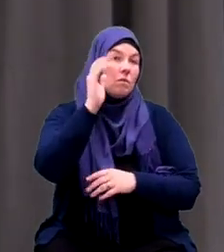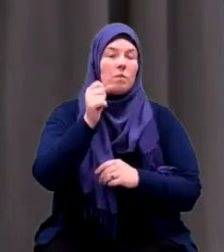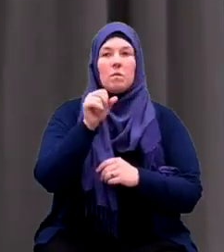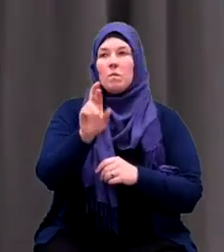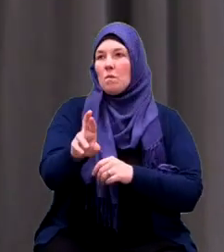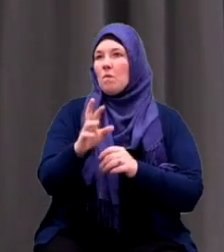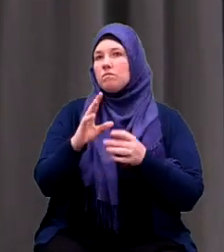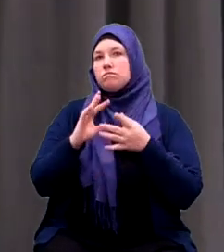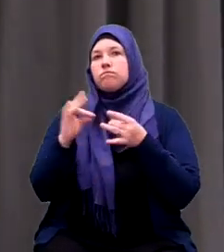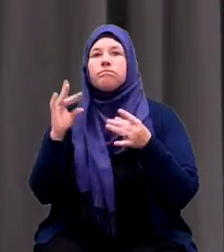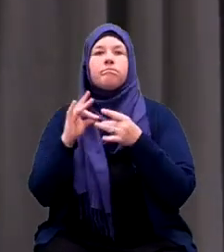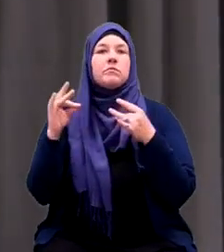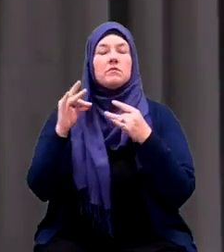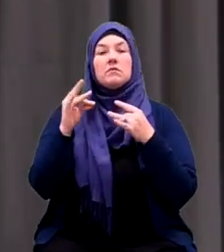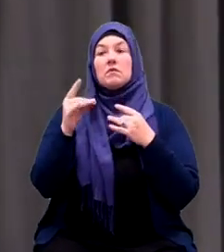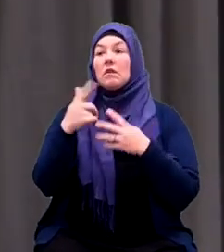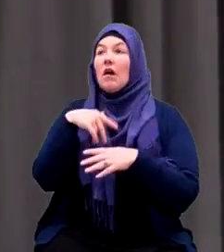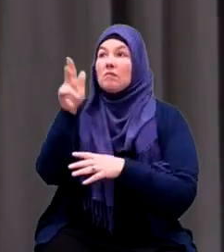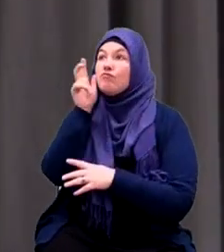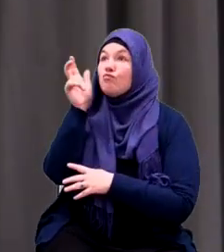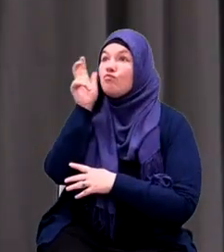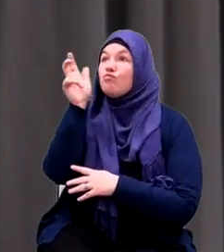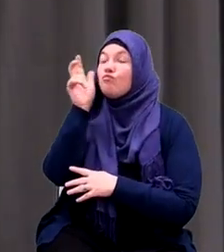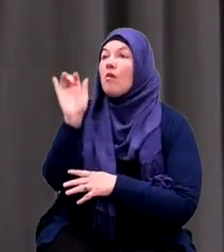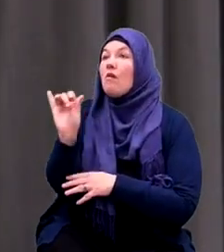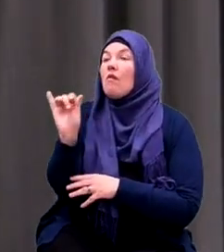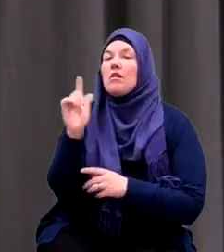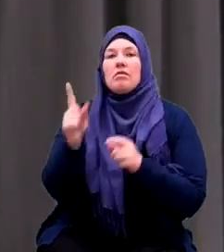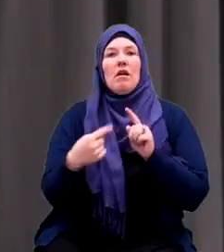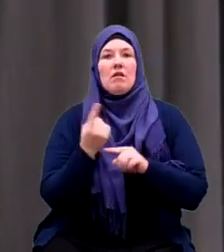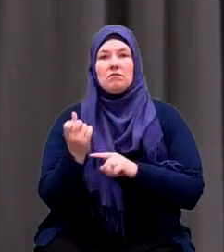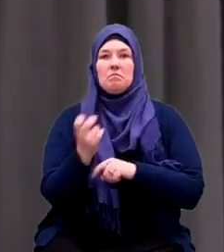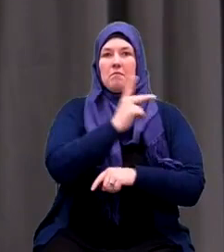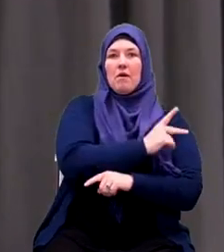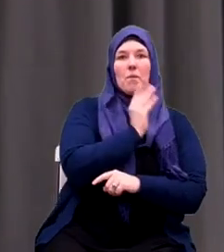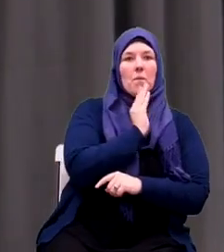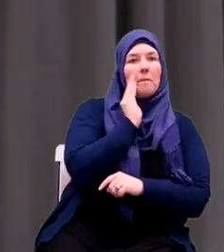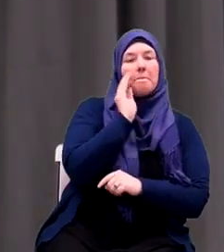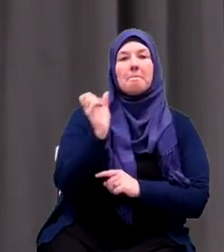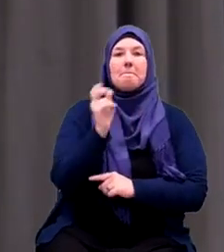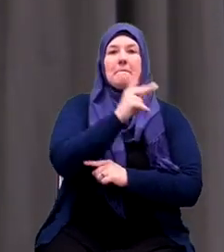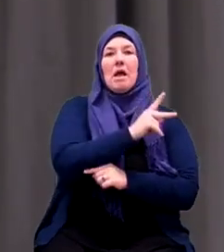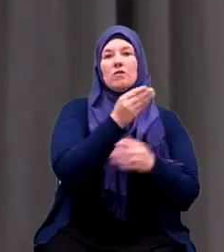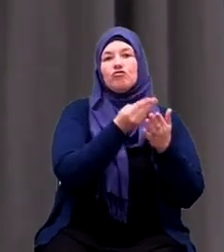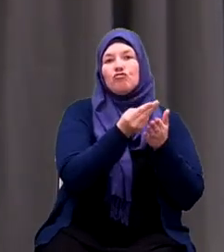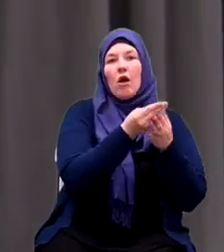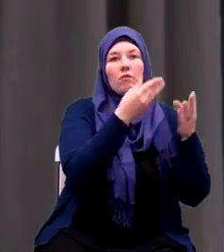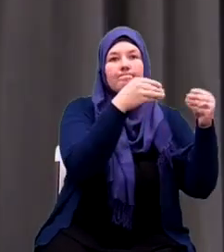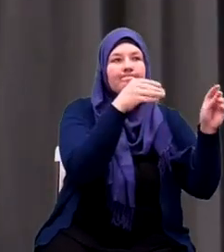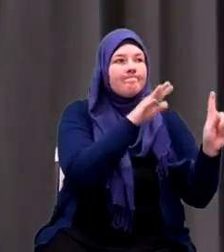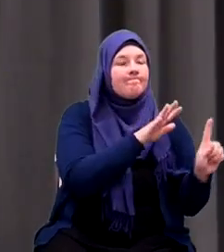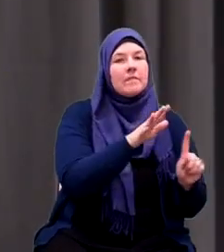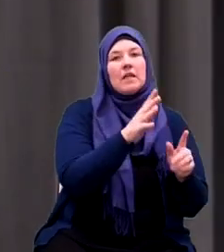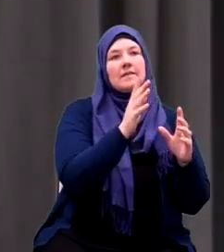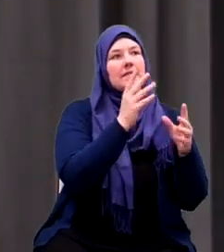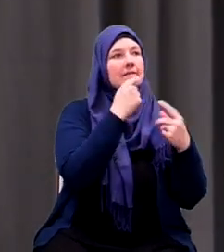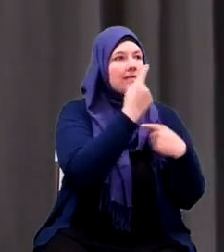shops or homes and communicate that message to their co-workers,